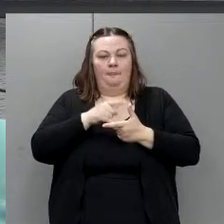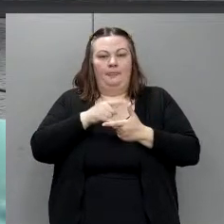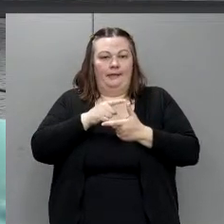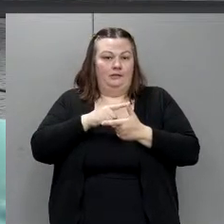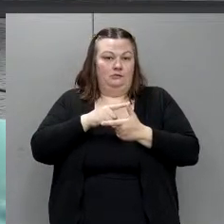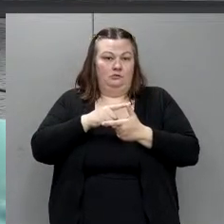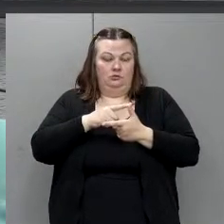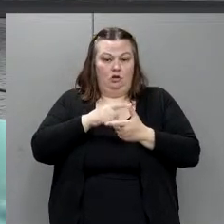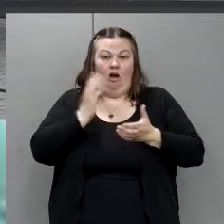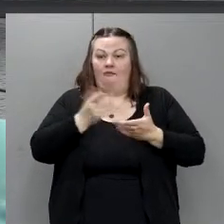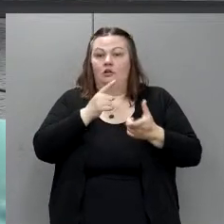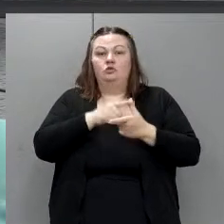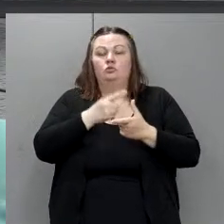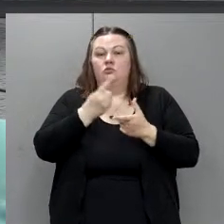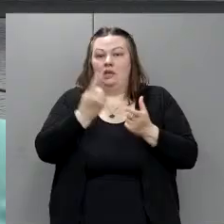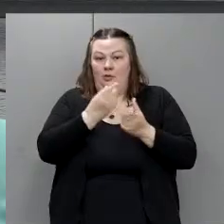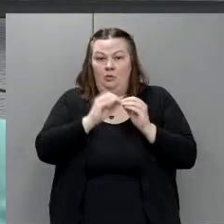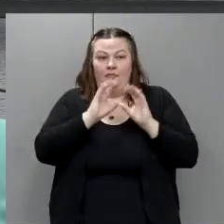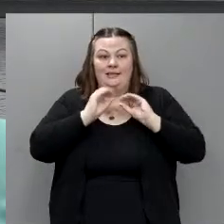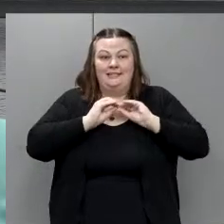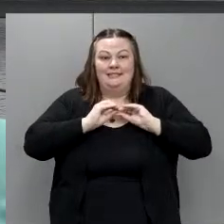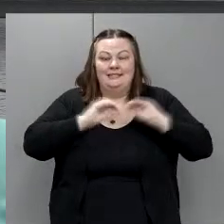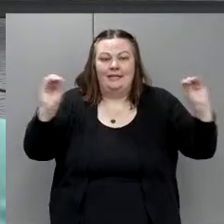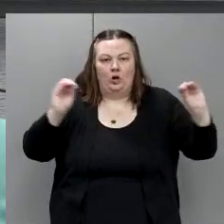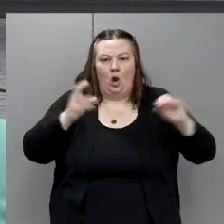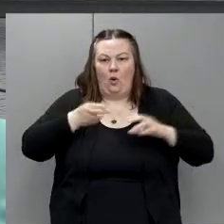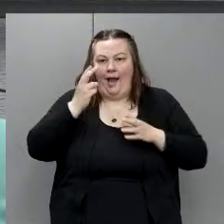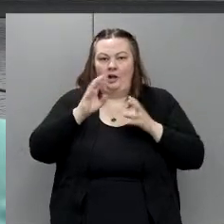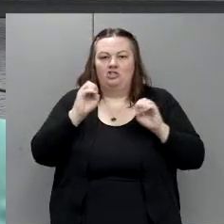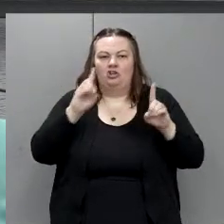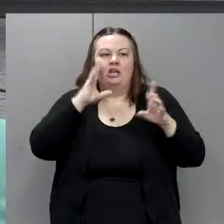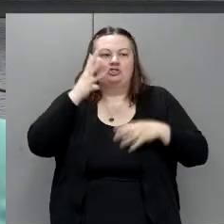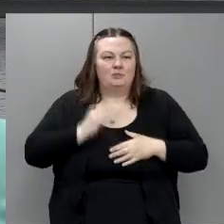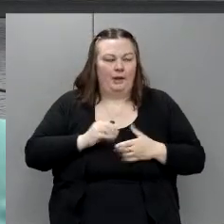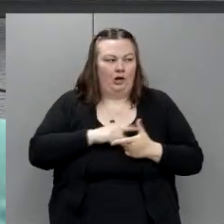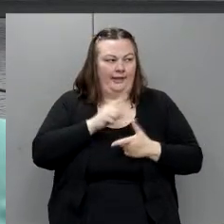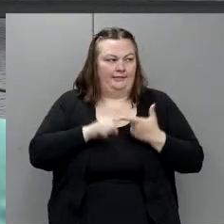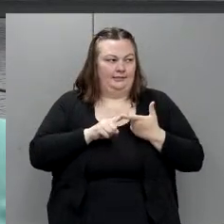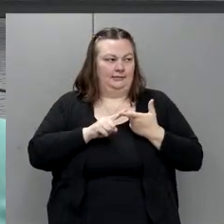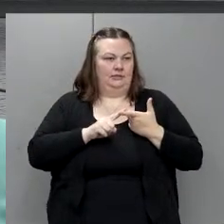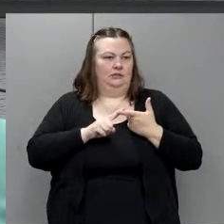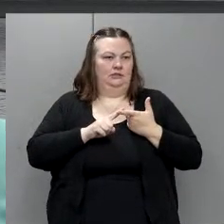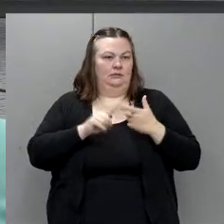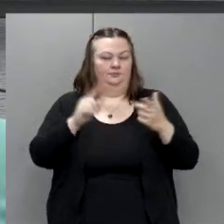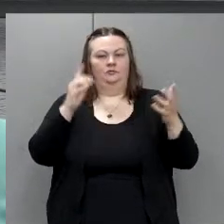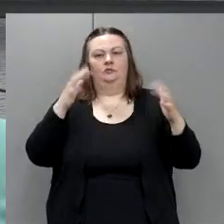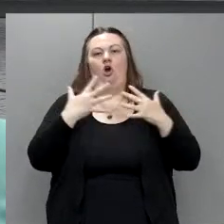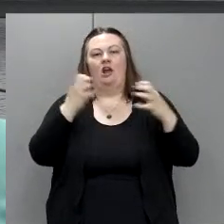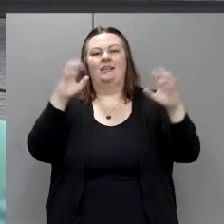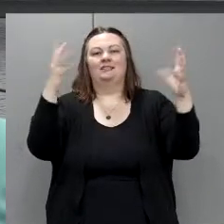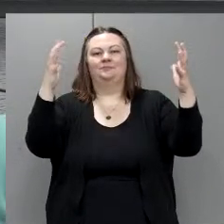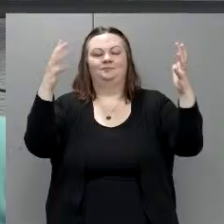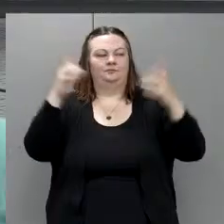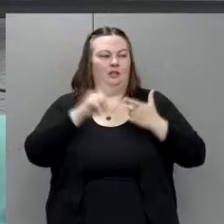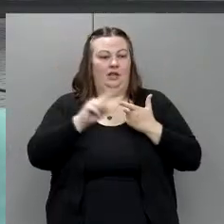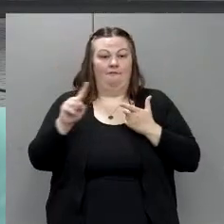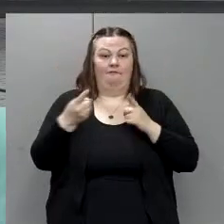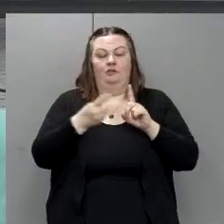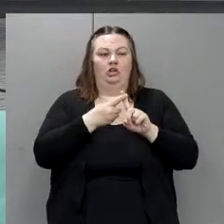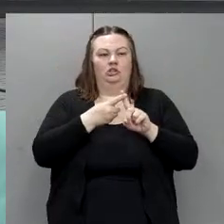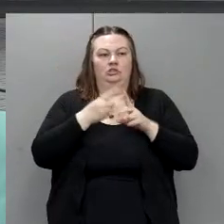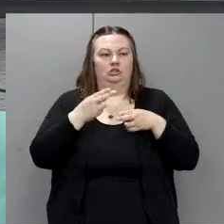to somebody who had zero higher education experience, who is in their first